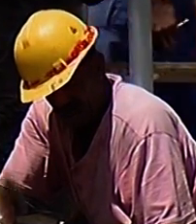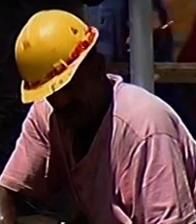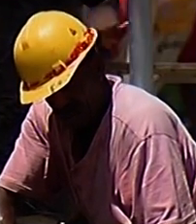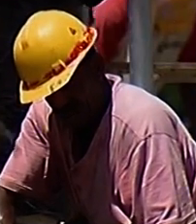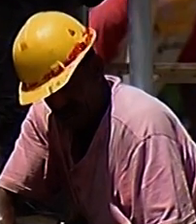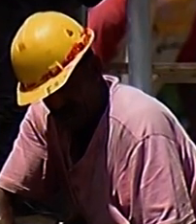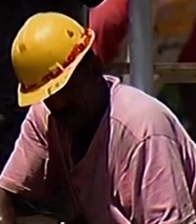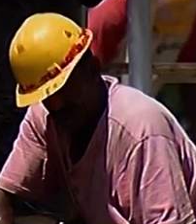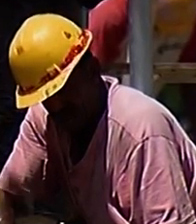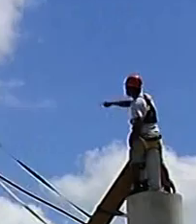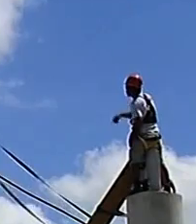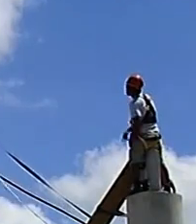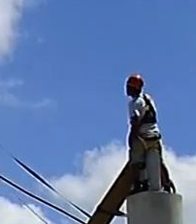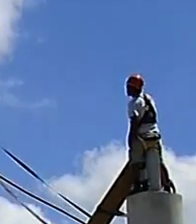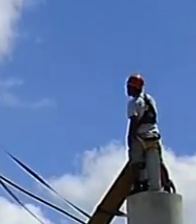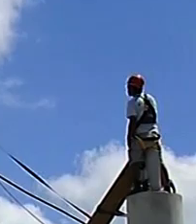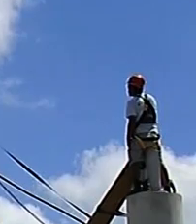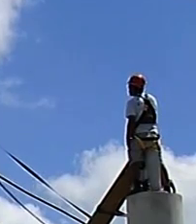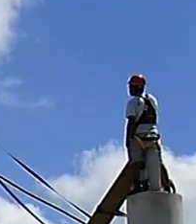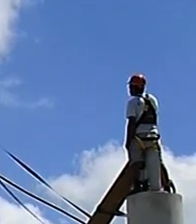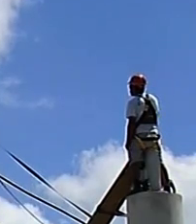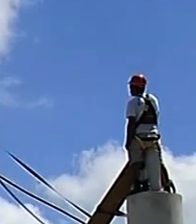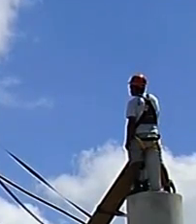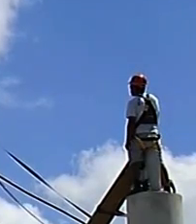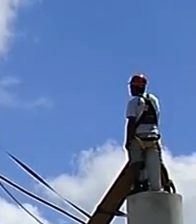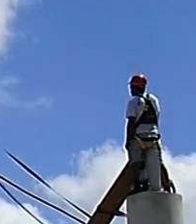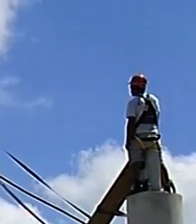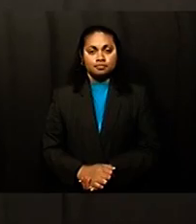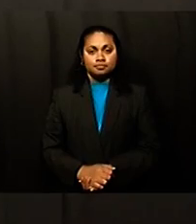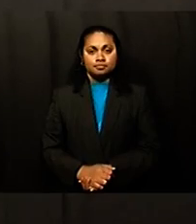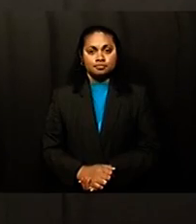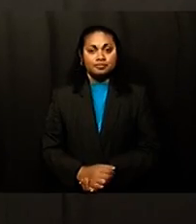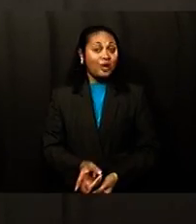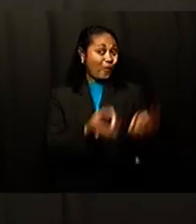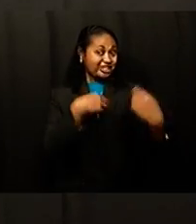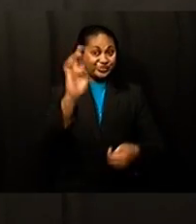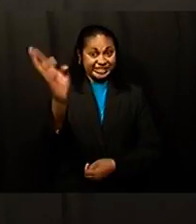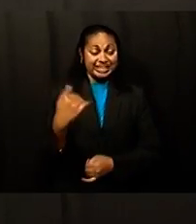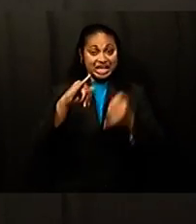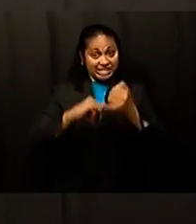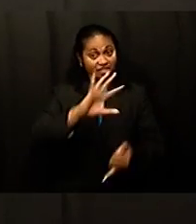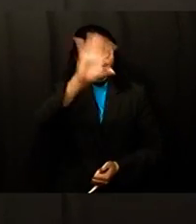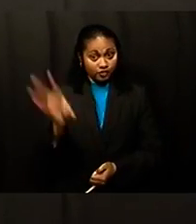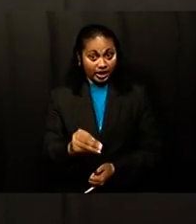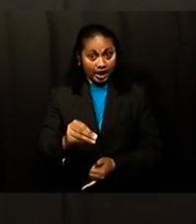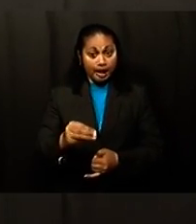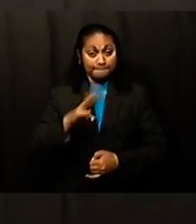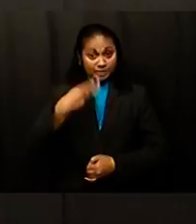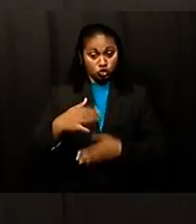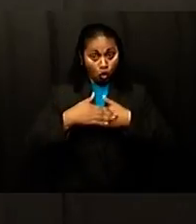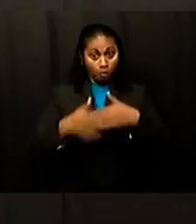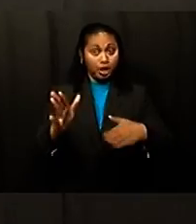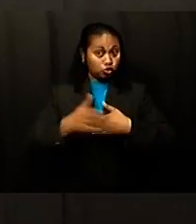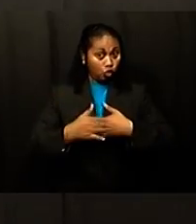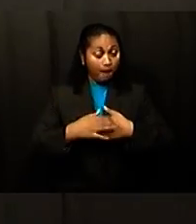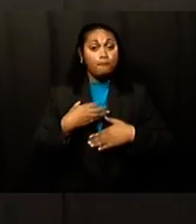to designated corporations or essential national industries. After the break, South Africa mission to open Fiji's doors